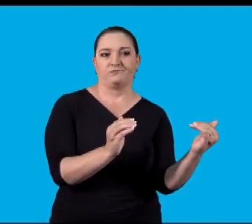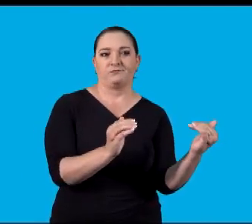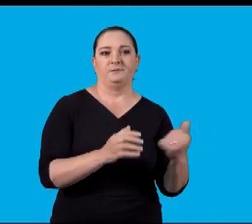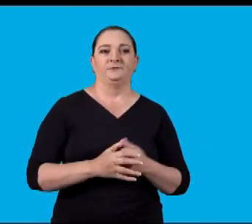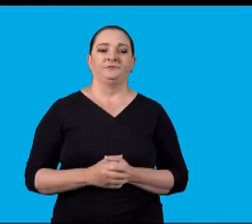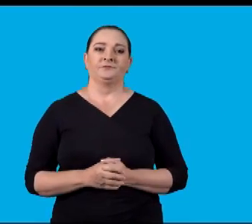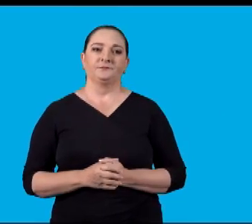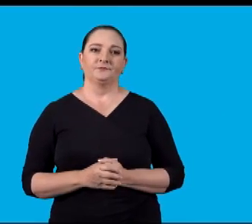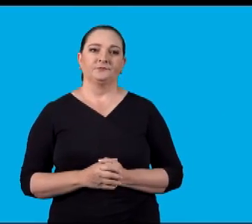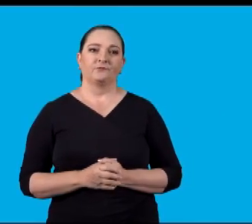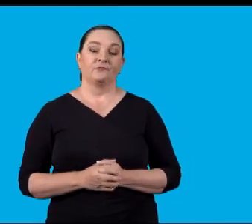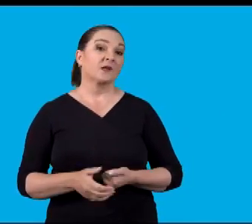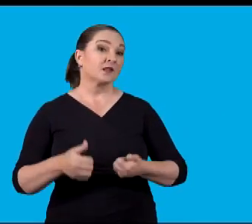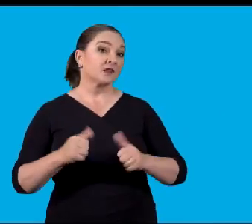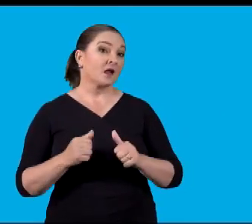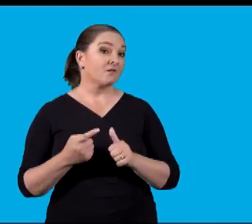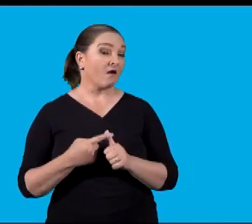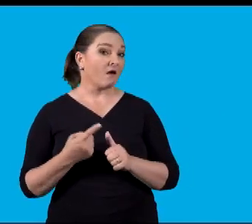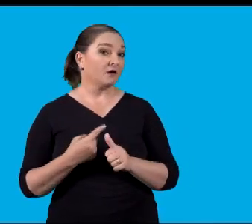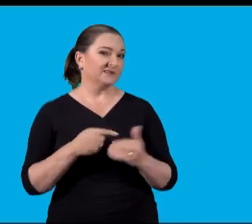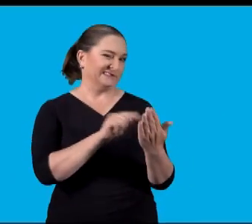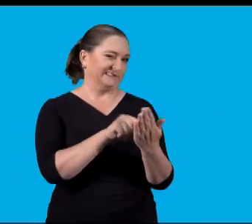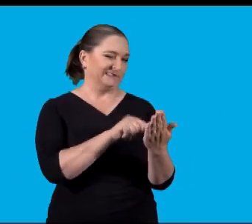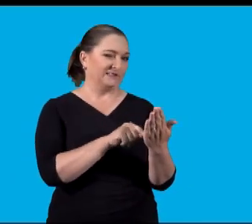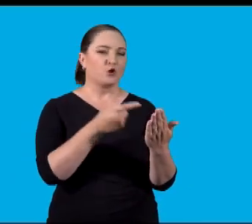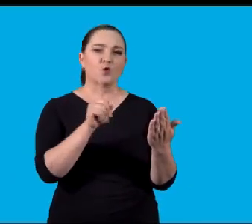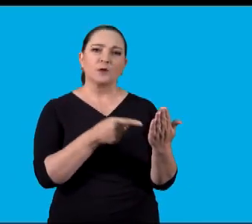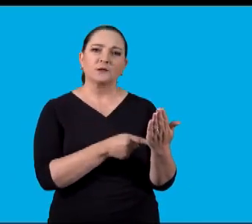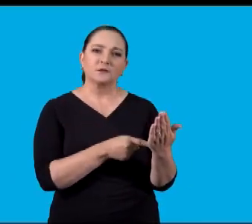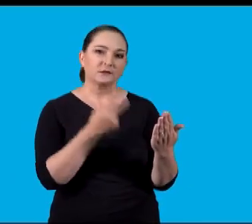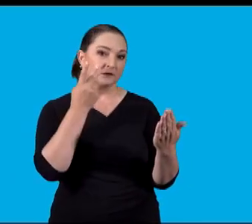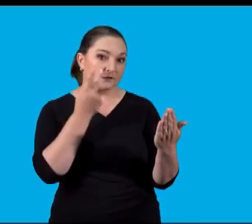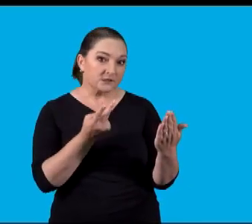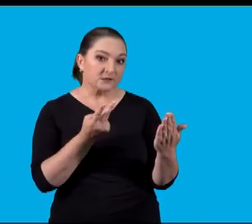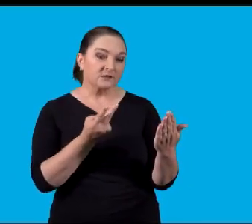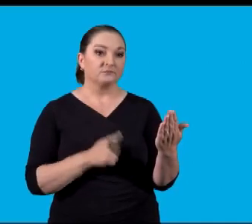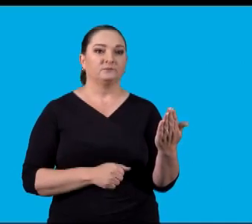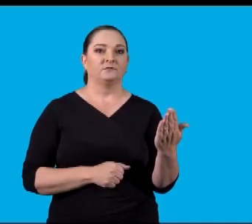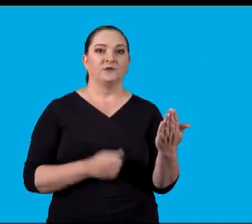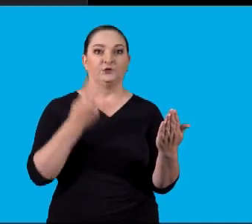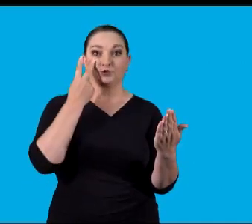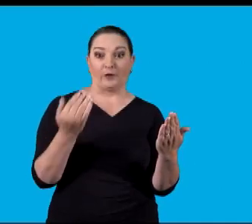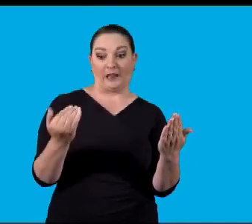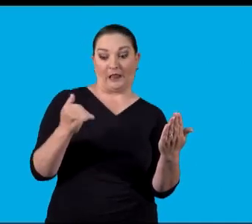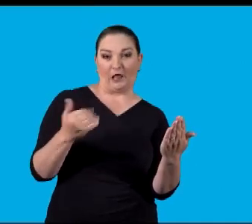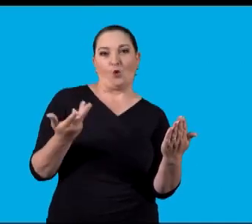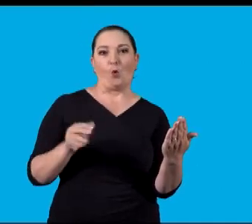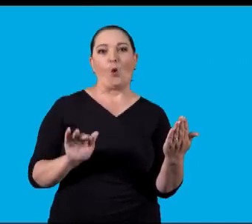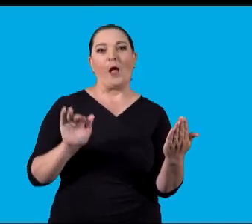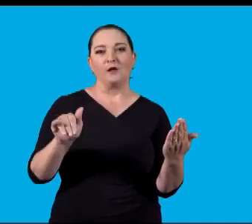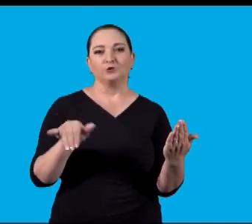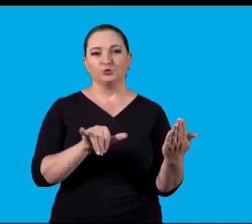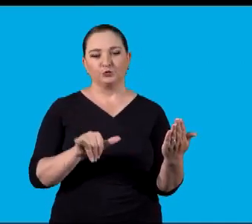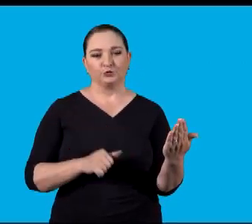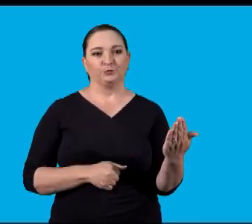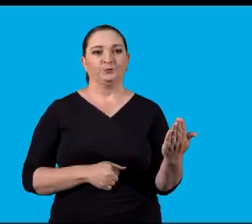1,327,400. Previous minus current. And then let's punch that in the calculator so that we can see if it's a cash inflow